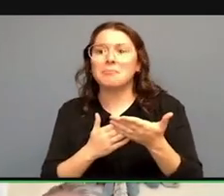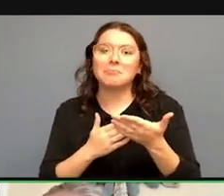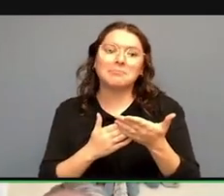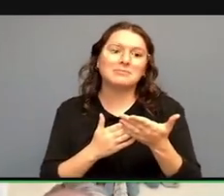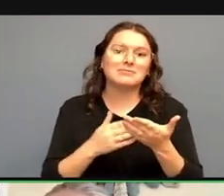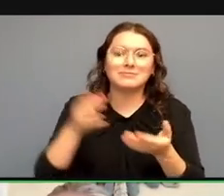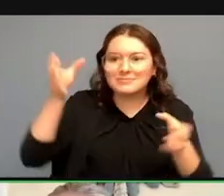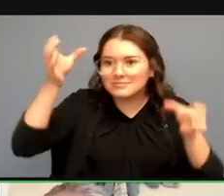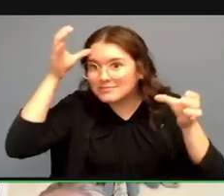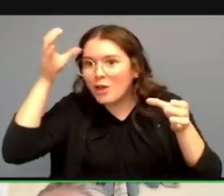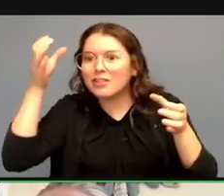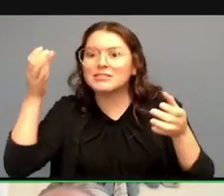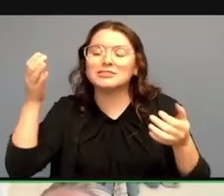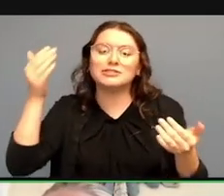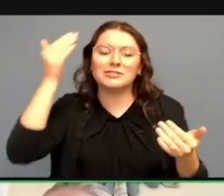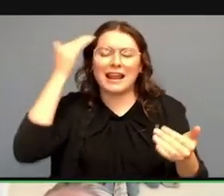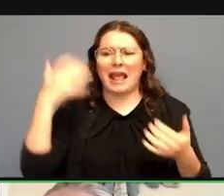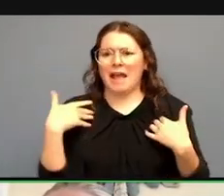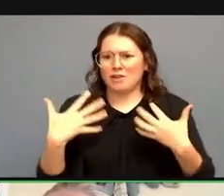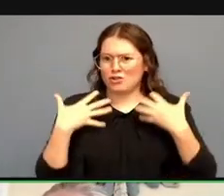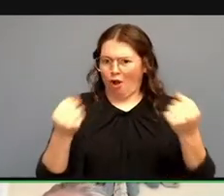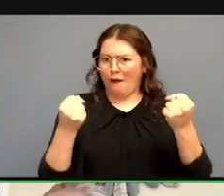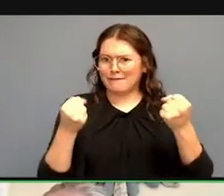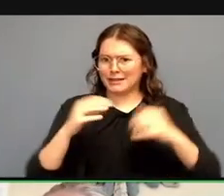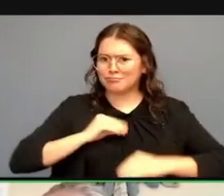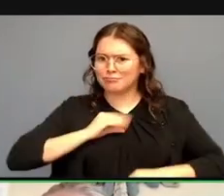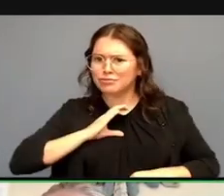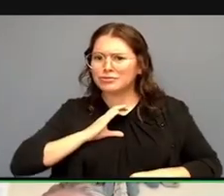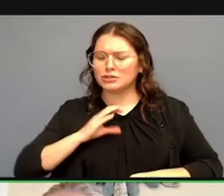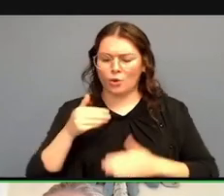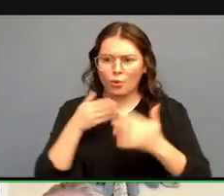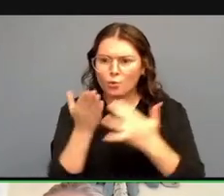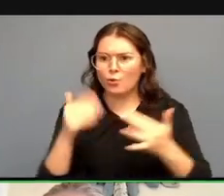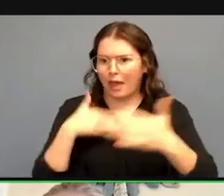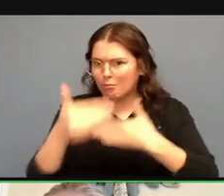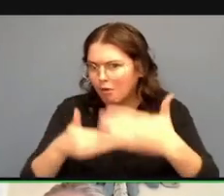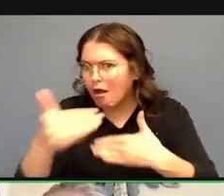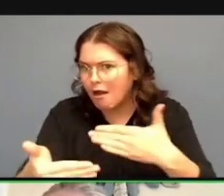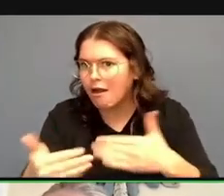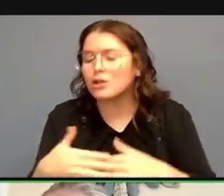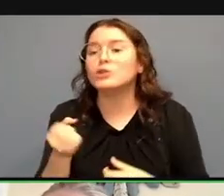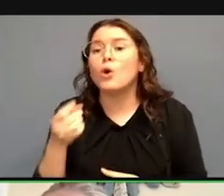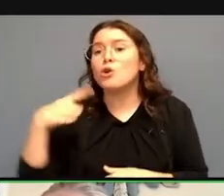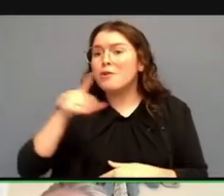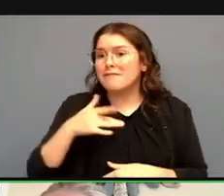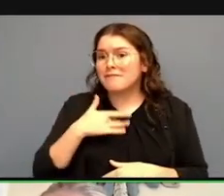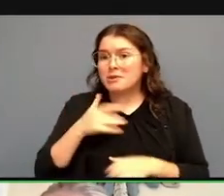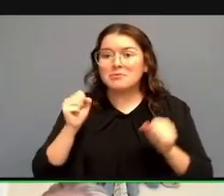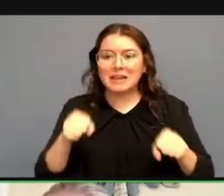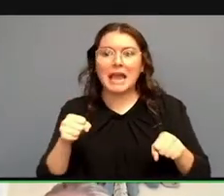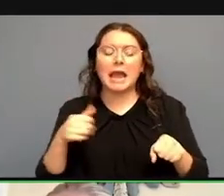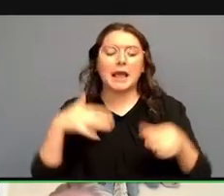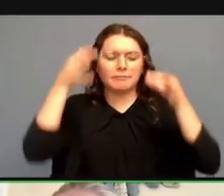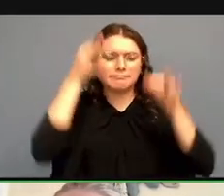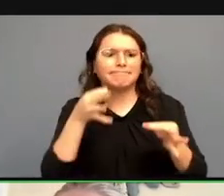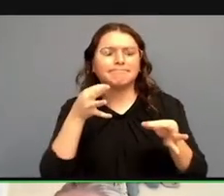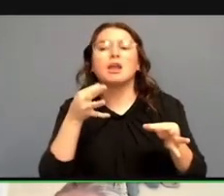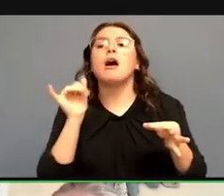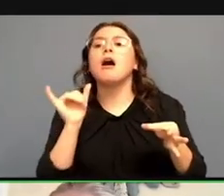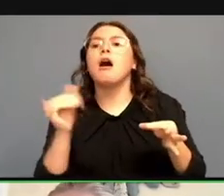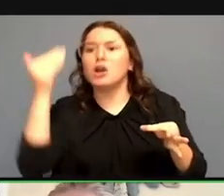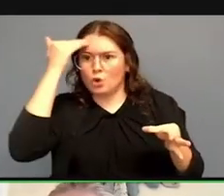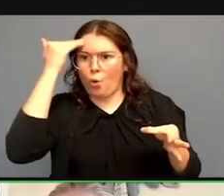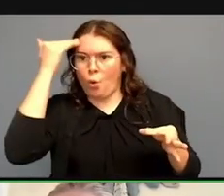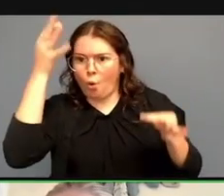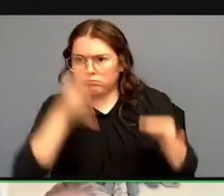and give you some confidence to go through that process so that you feel like you can make informed decisions for the